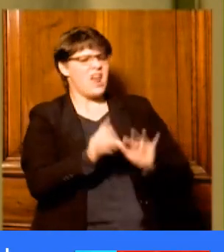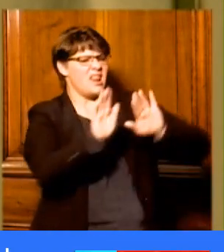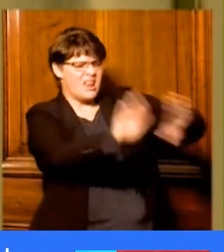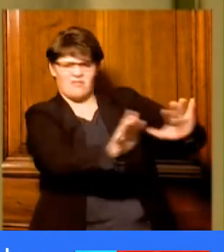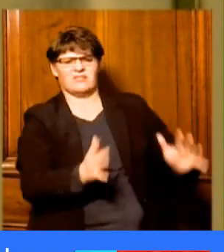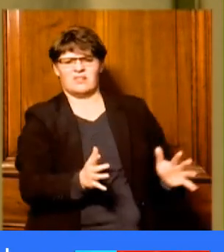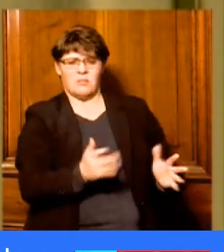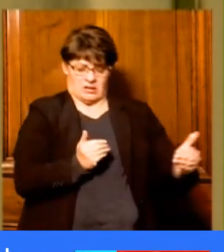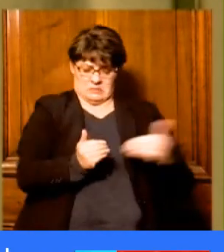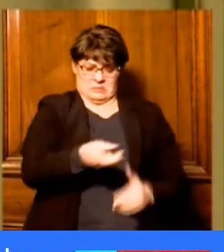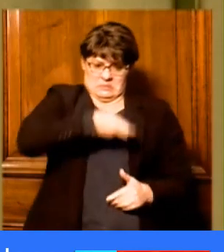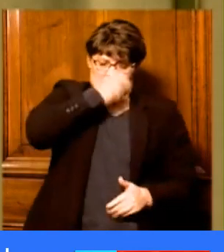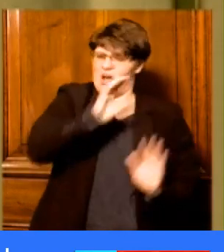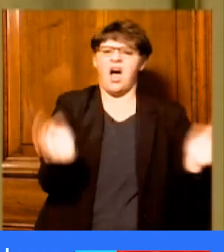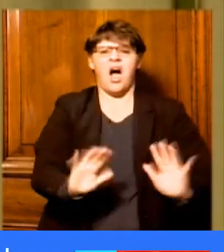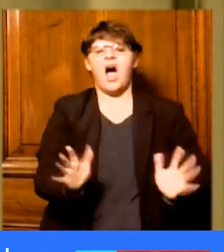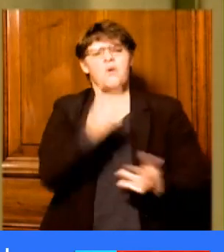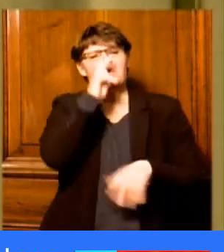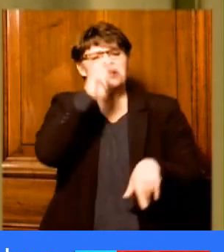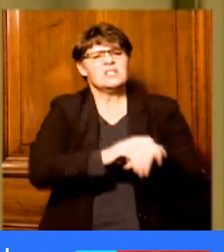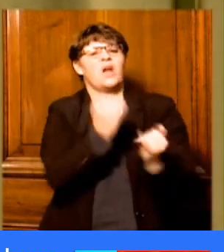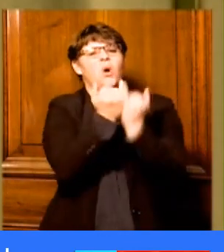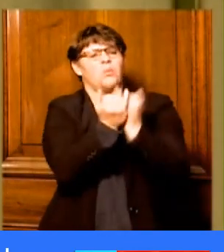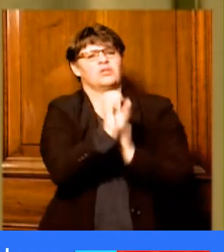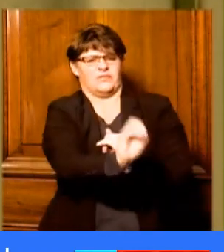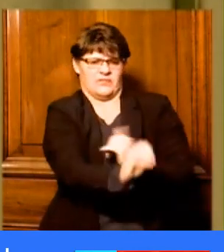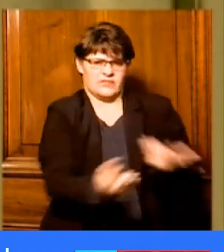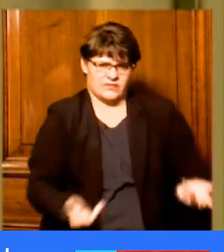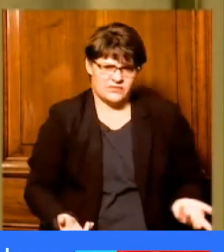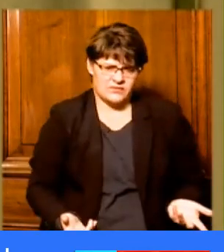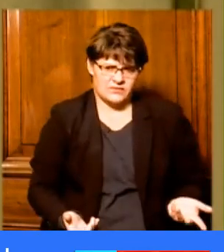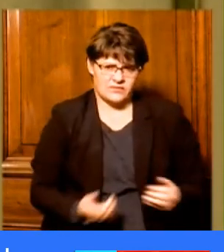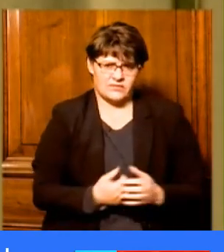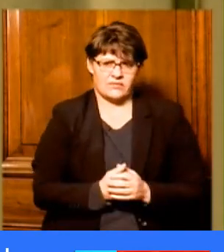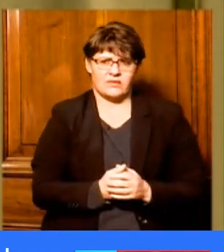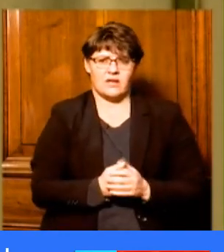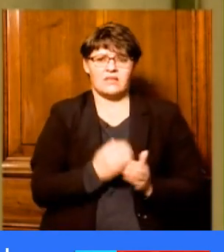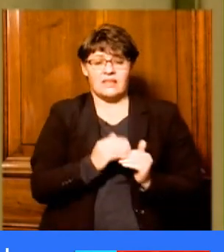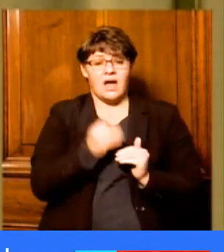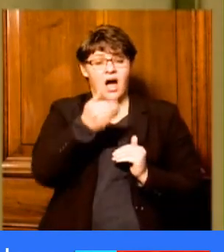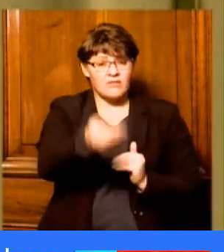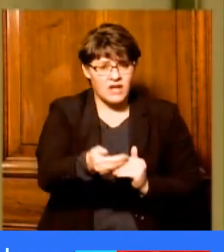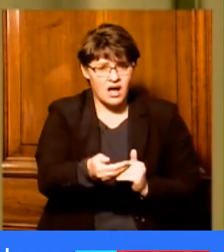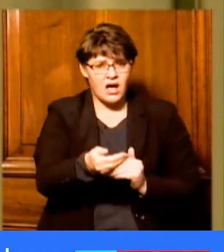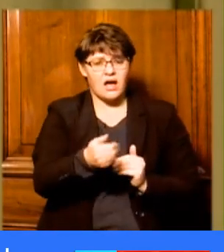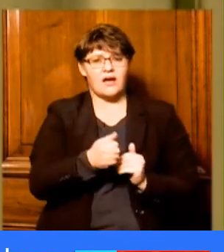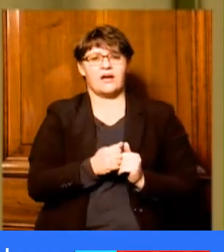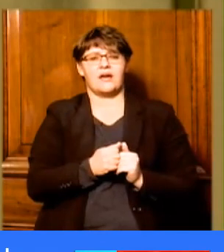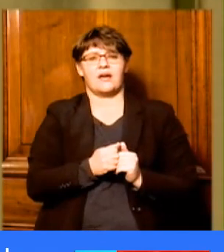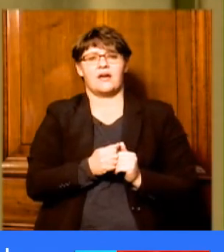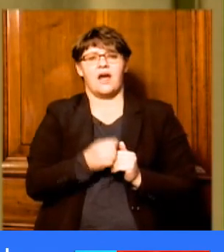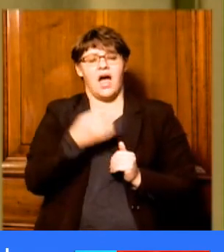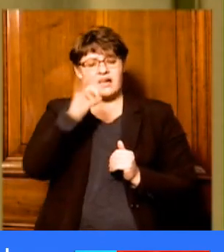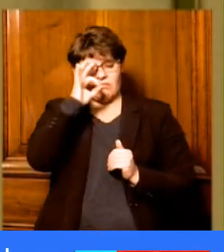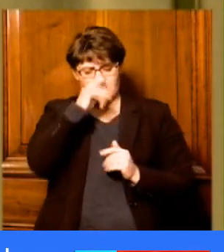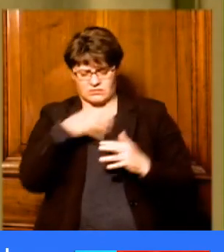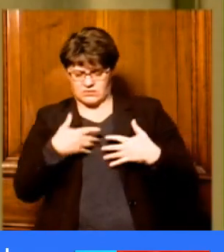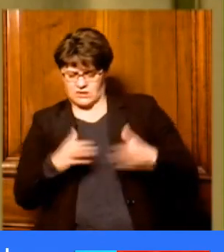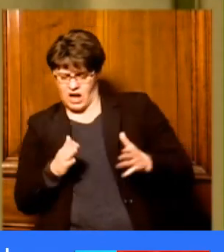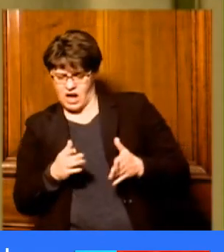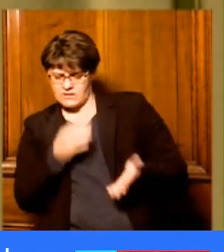for some competition. By 1987, which was exactly 10 years later after the government studied the